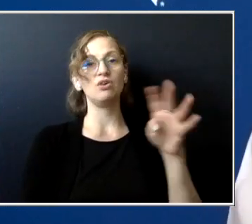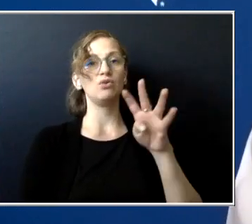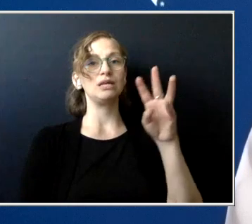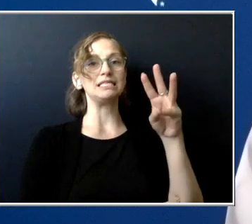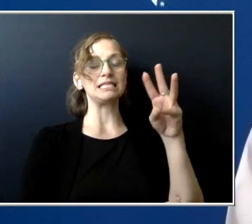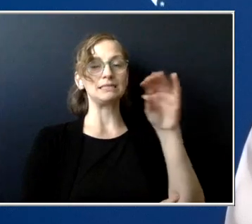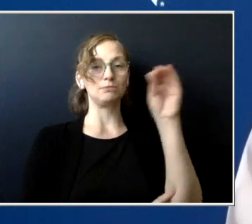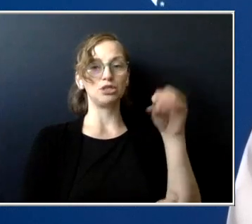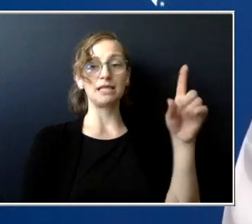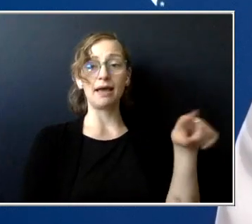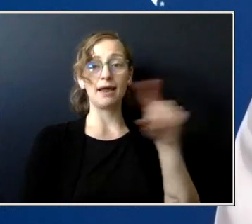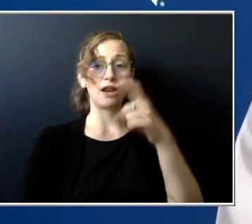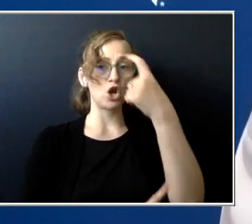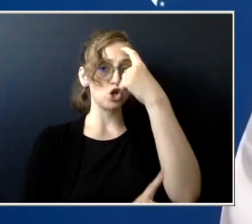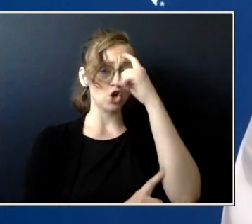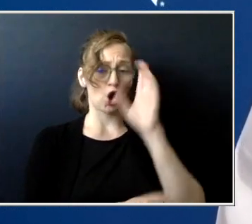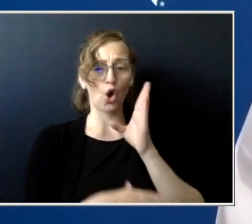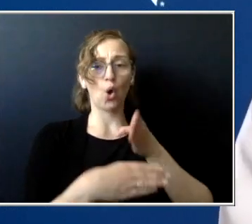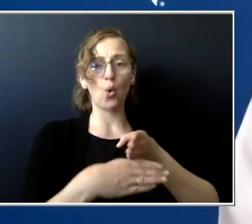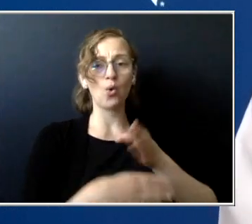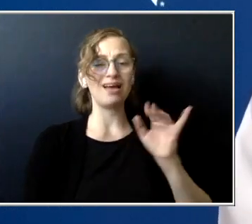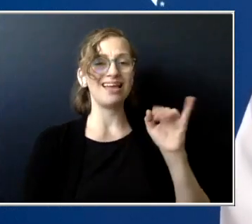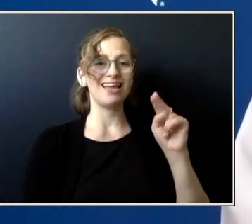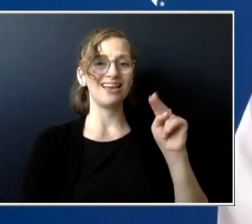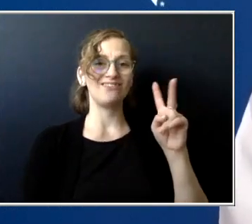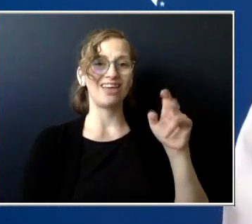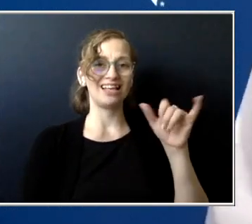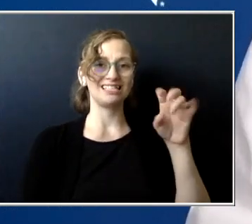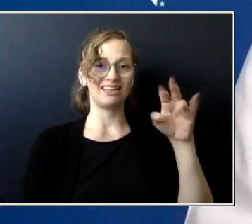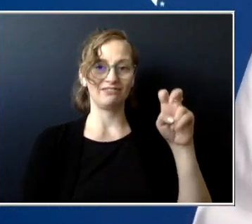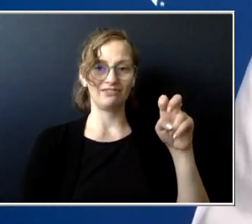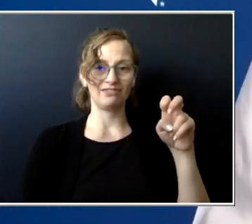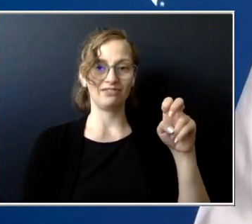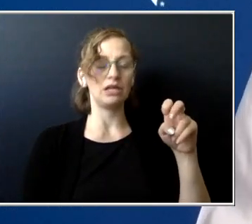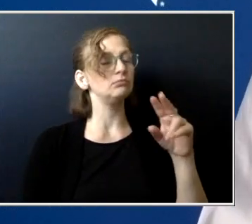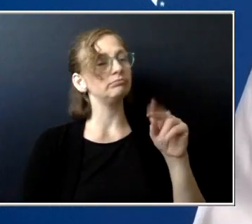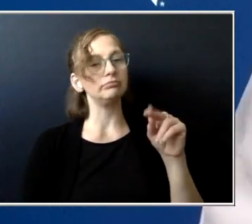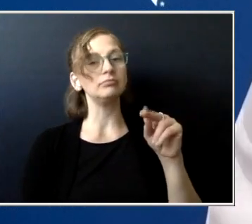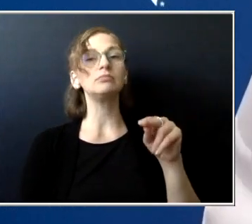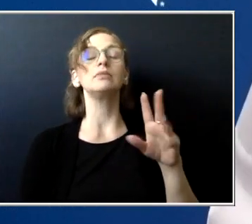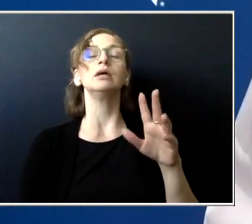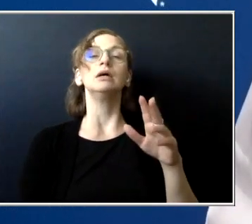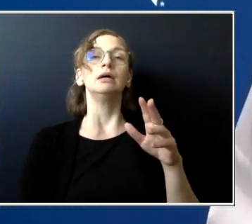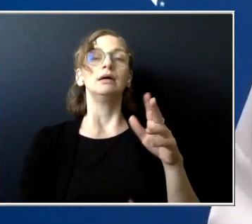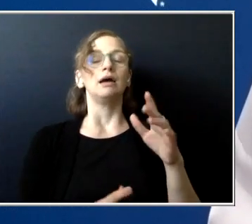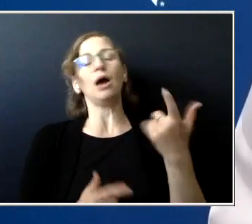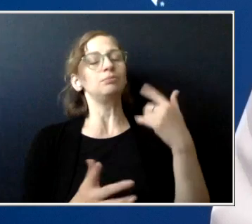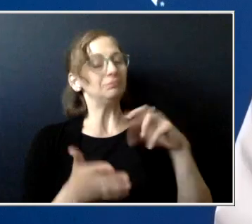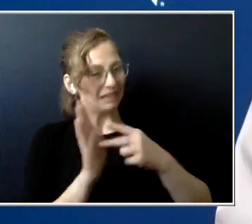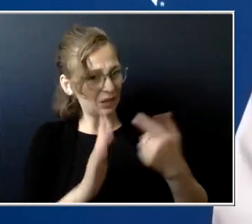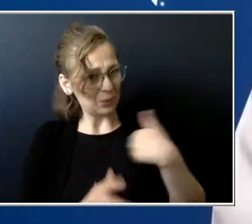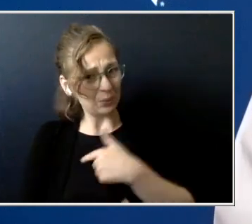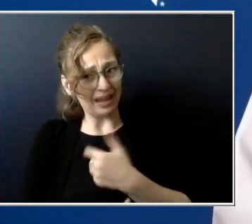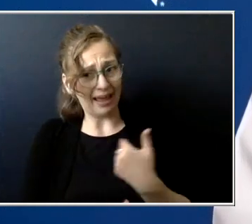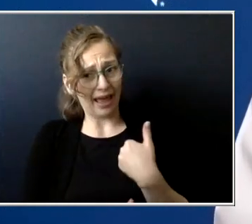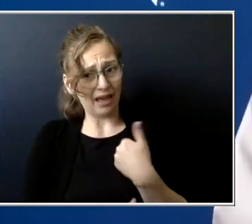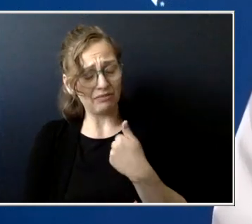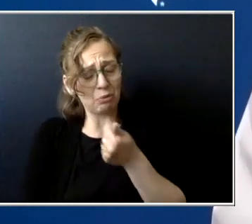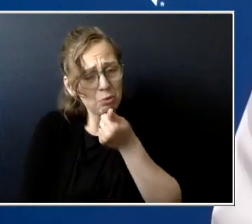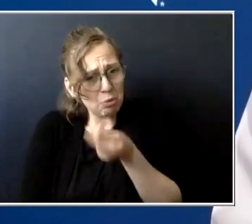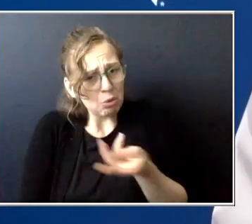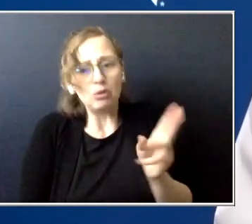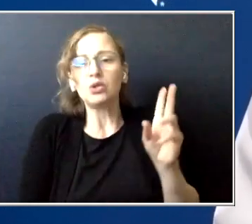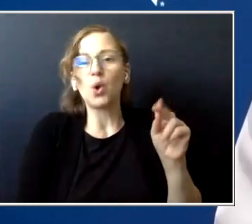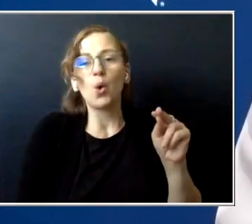that we don't have very many numbers? No, in fact, I would say we probably have a lot more numbers than we know, only because of the fact that really 1